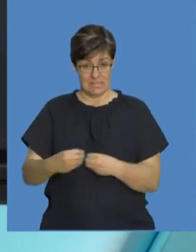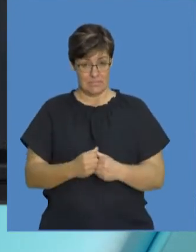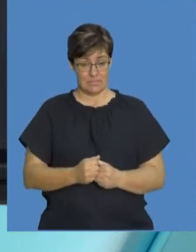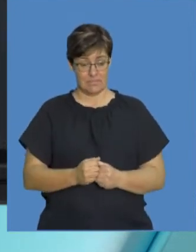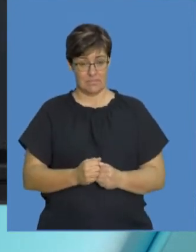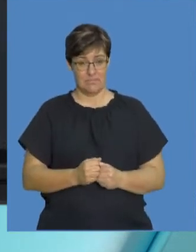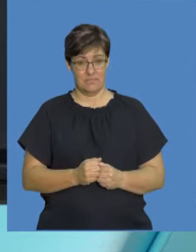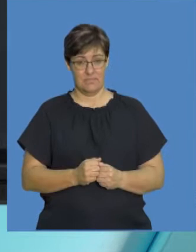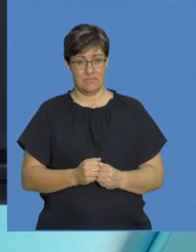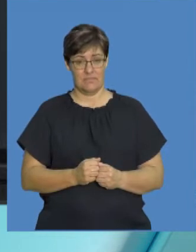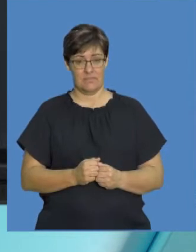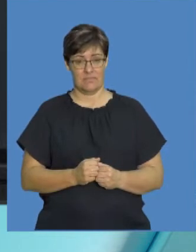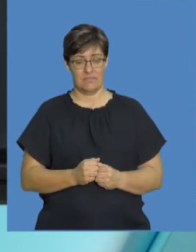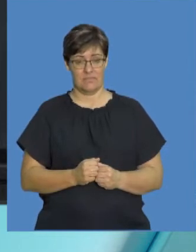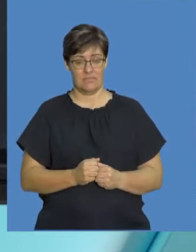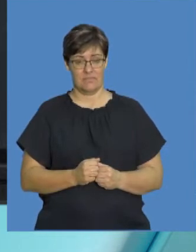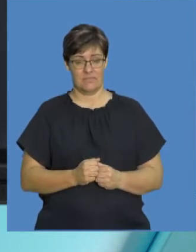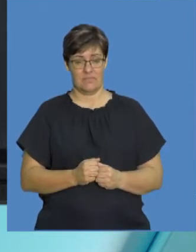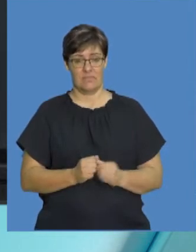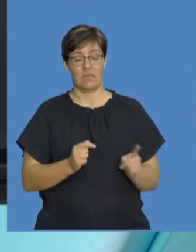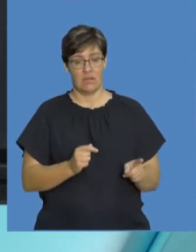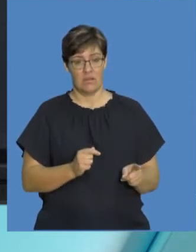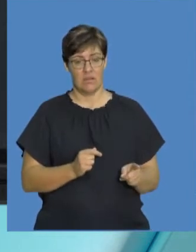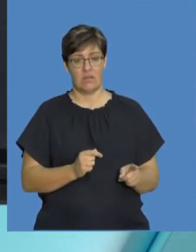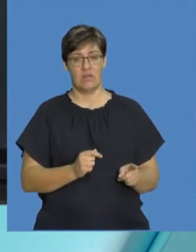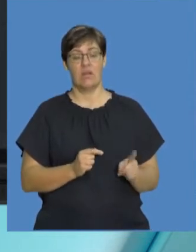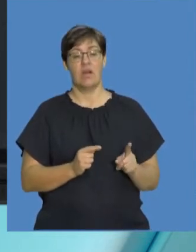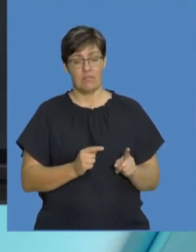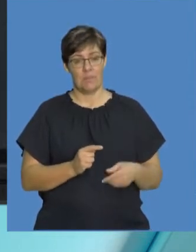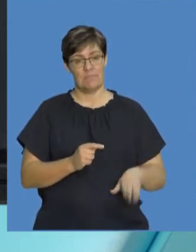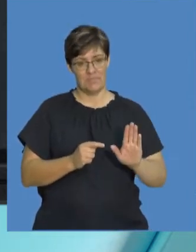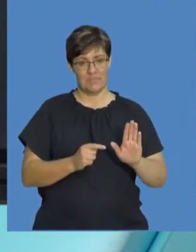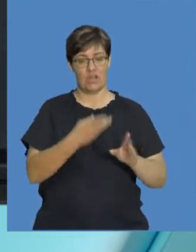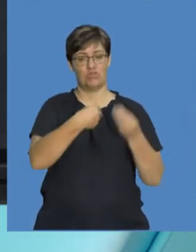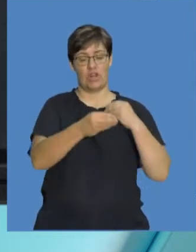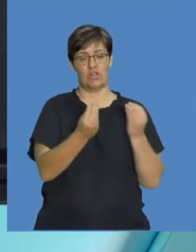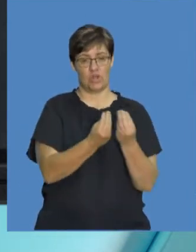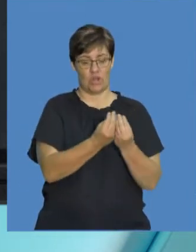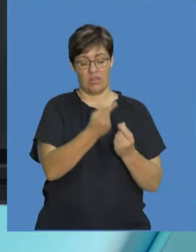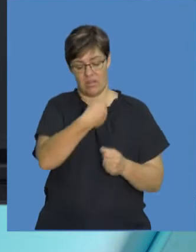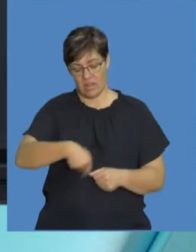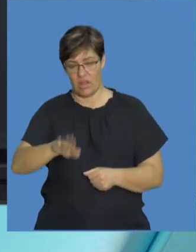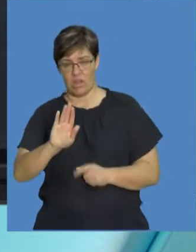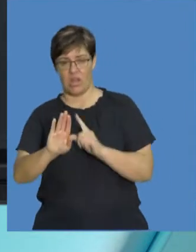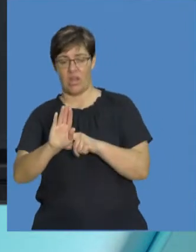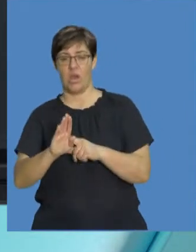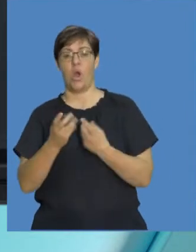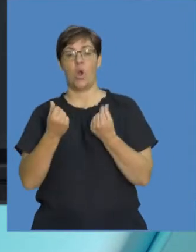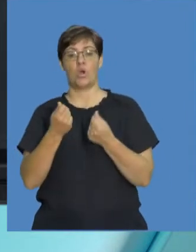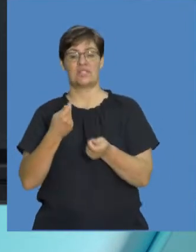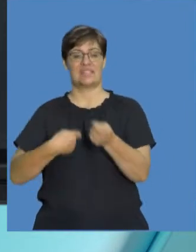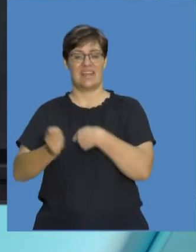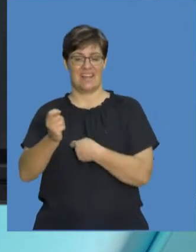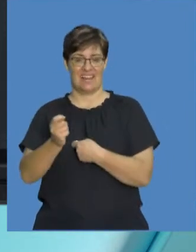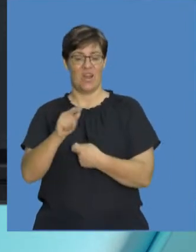business, right? A debit to trading stock, and a credit to my cost of